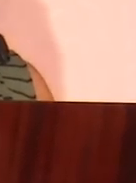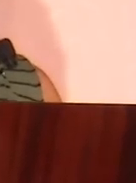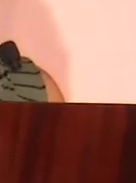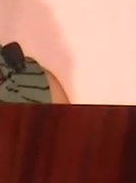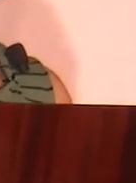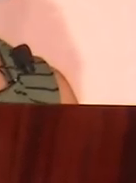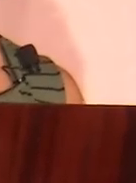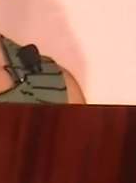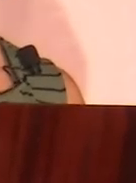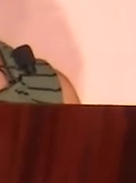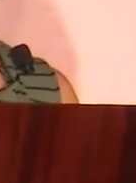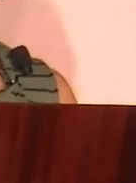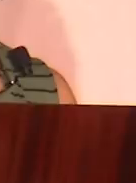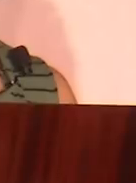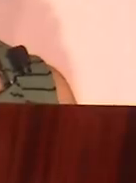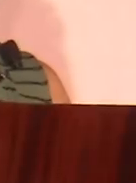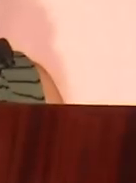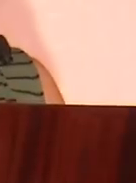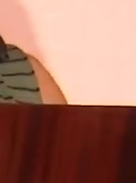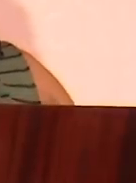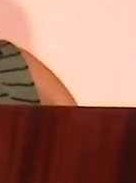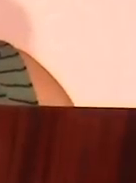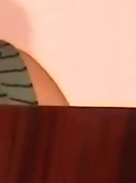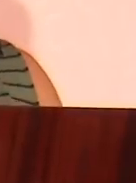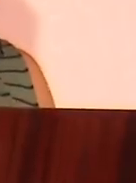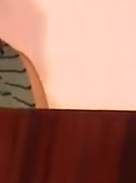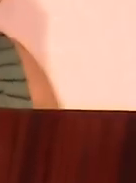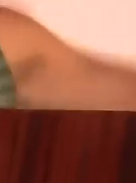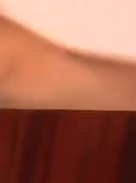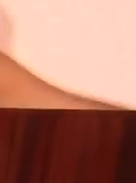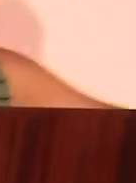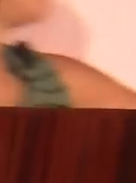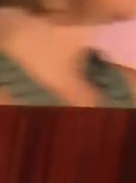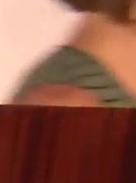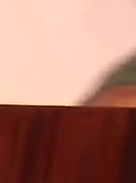It's season number 25, the Philippines. You bet.